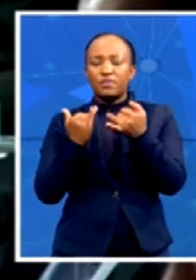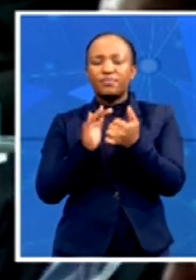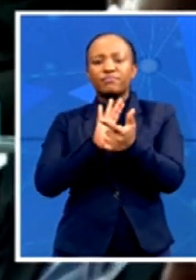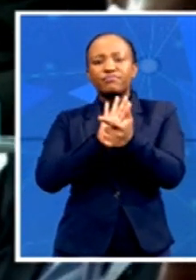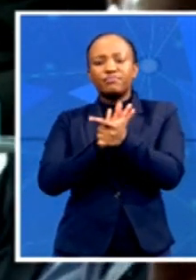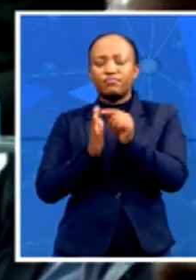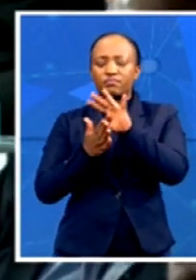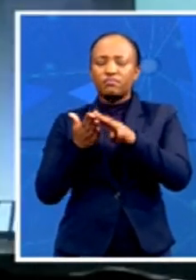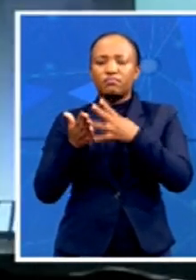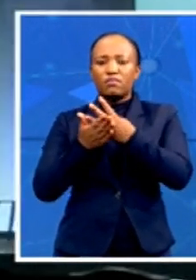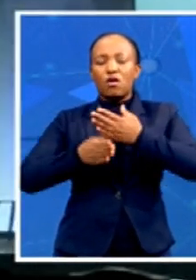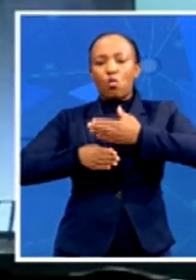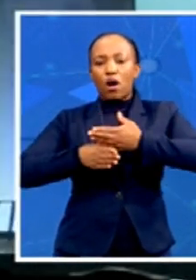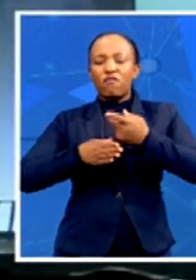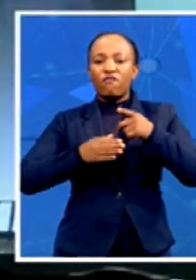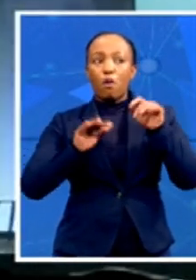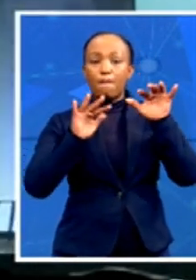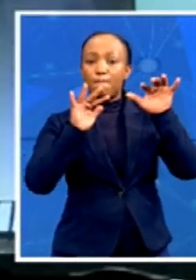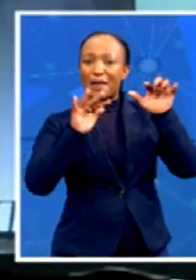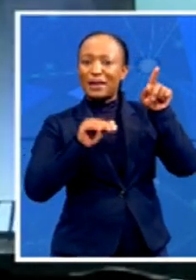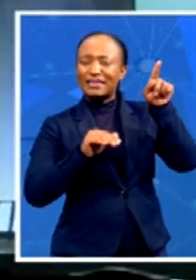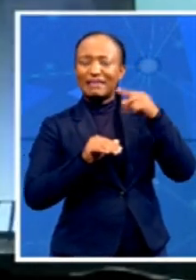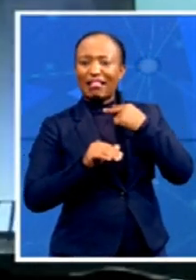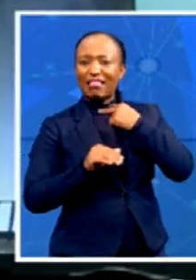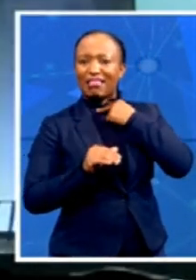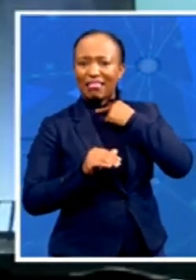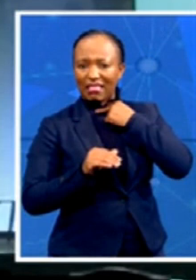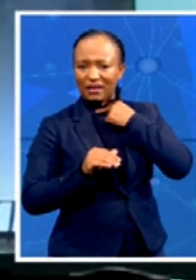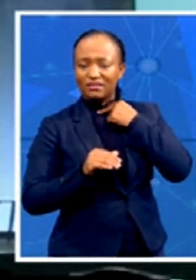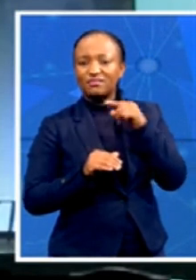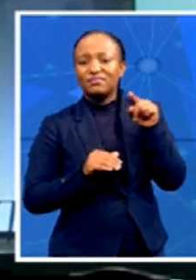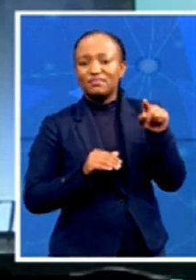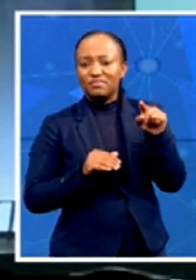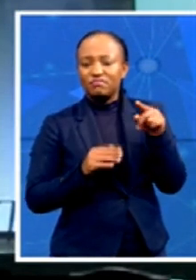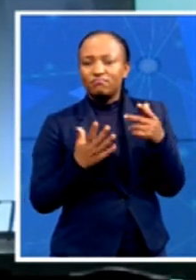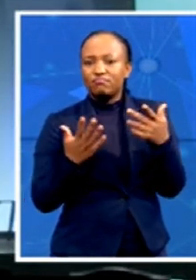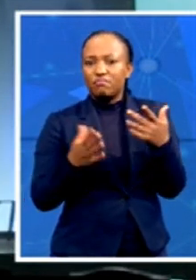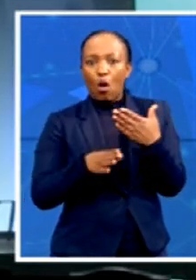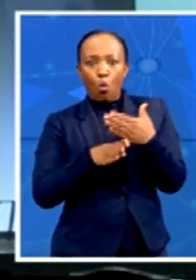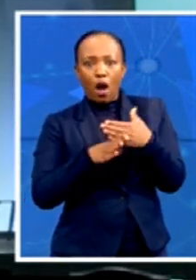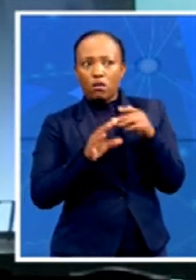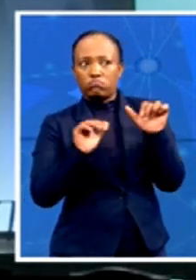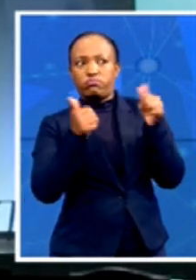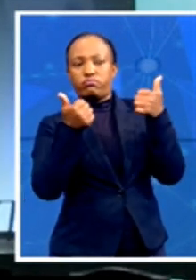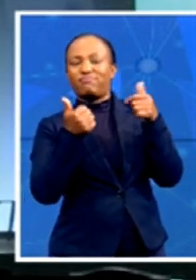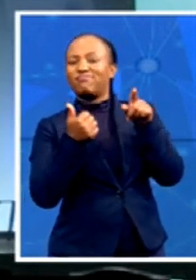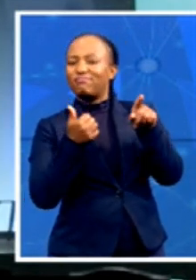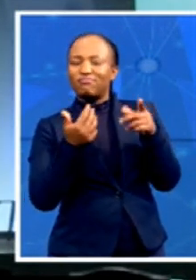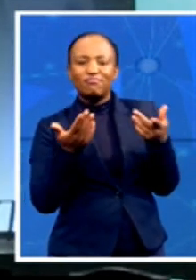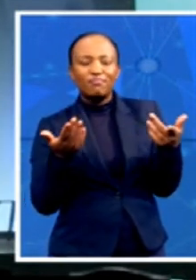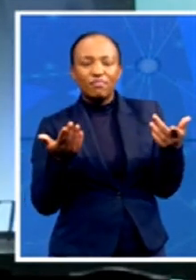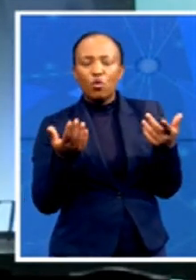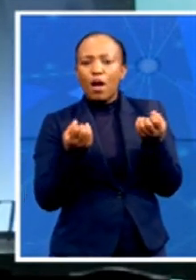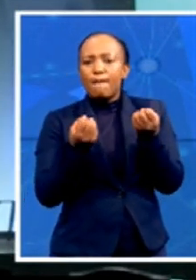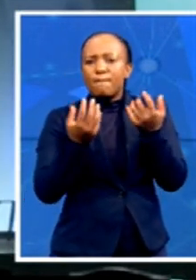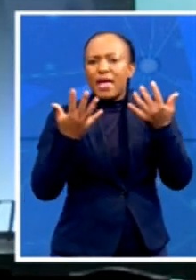is fragmented and is not really workable, with many overlapping institutional roles and